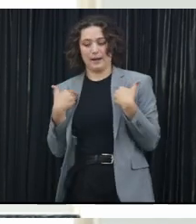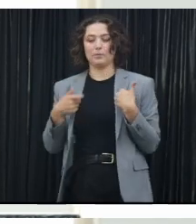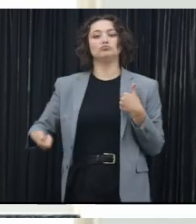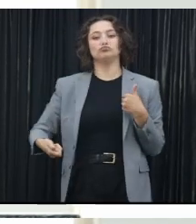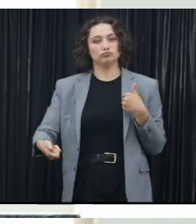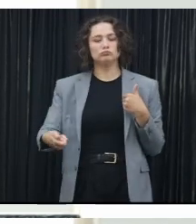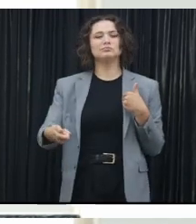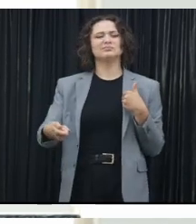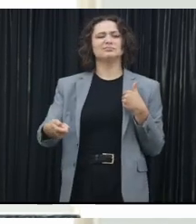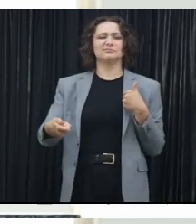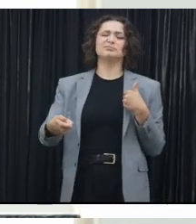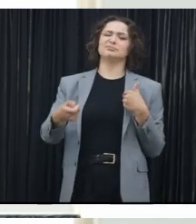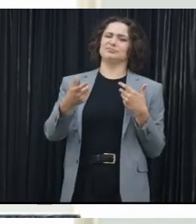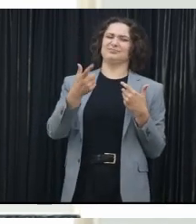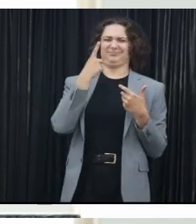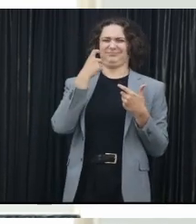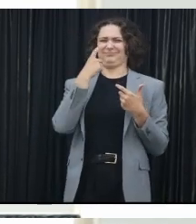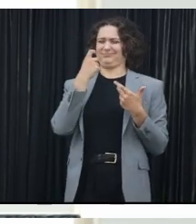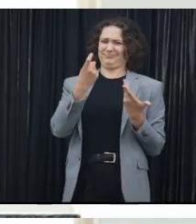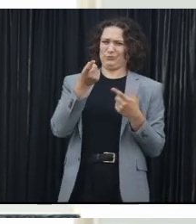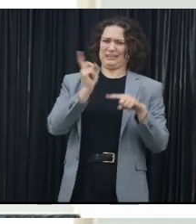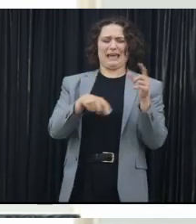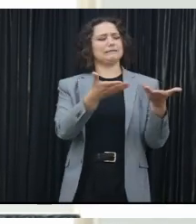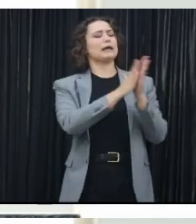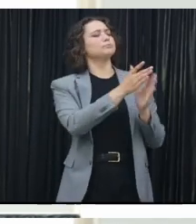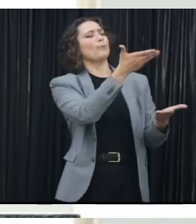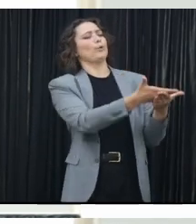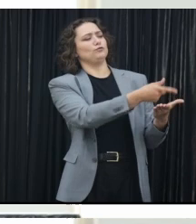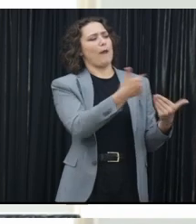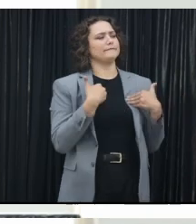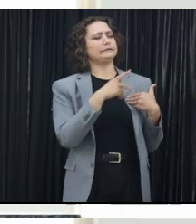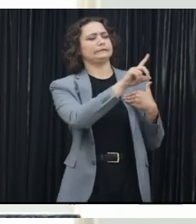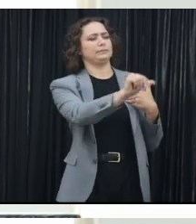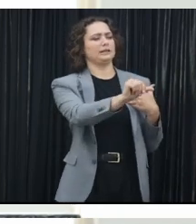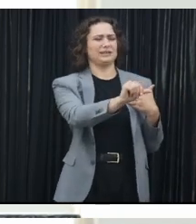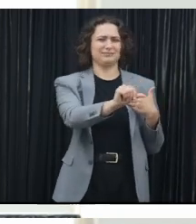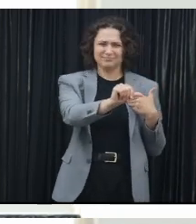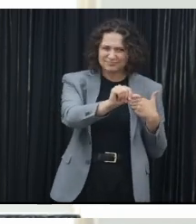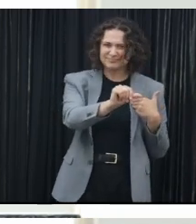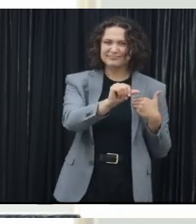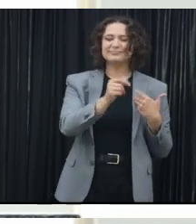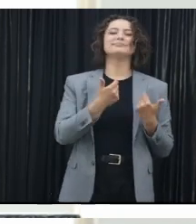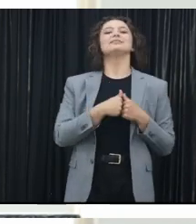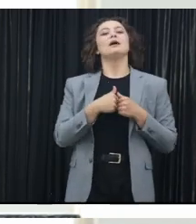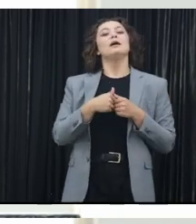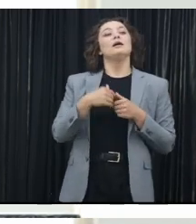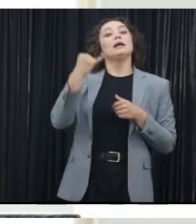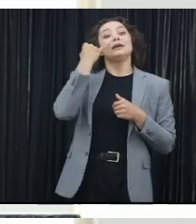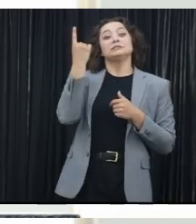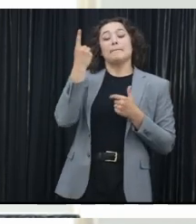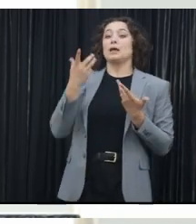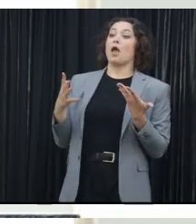me that you have a disability, your impairment rises to disability under law, and you have a need for their animal. But somebody with a hidden